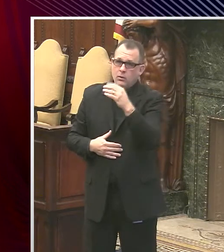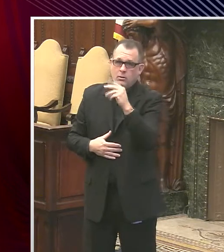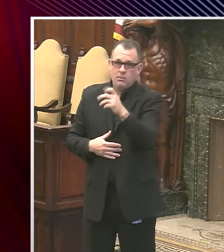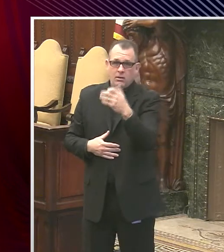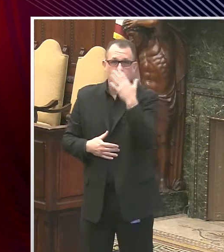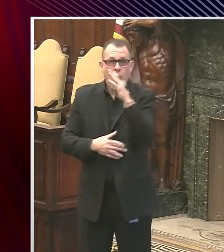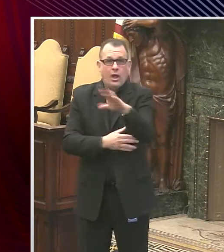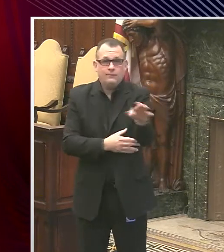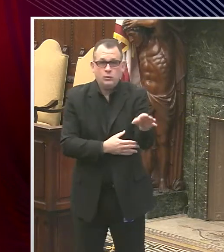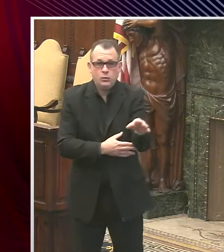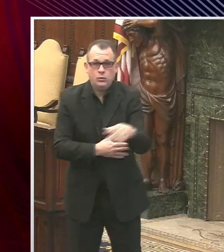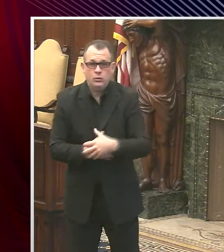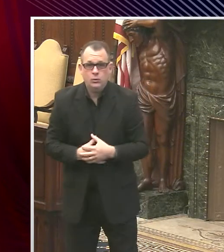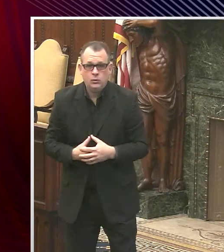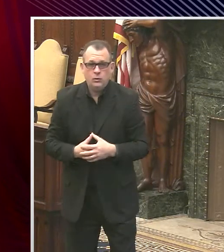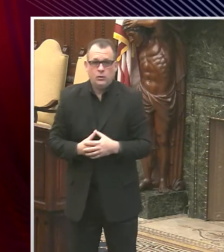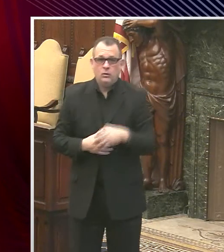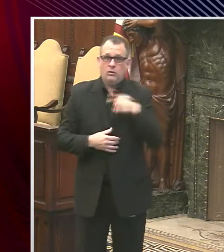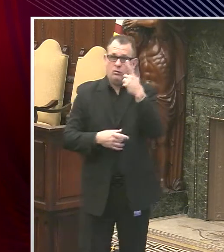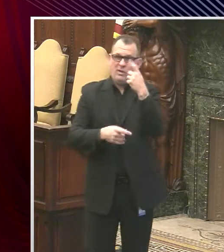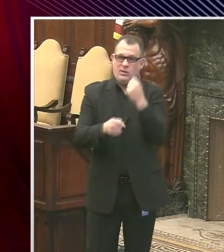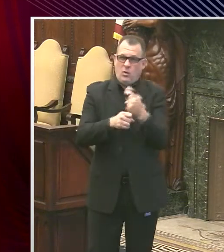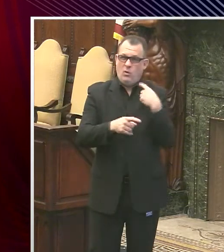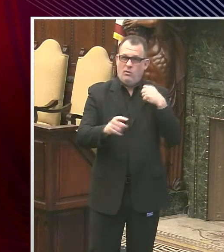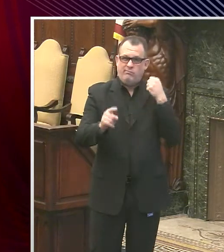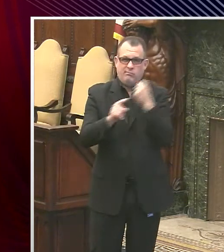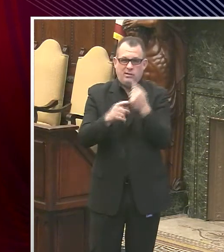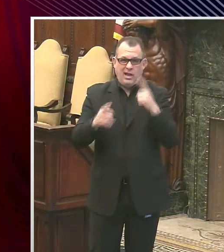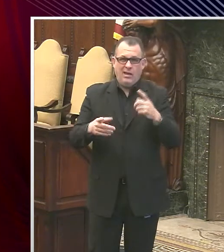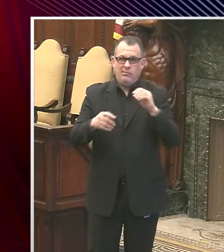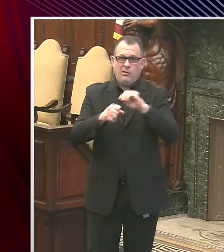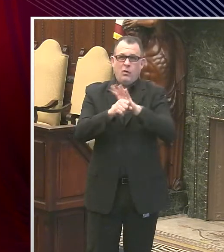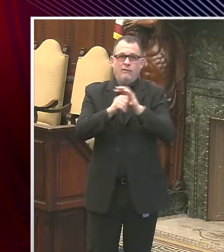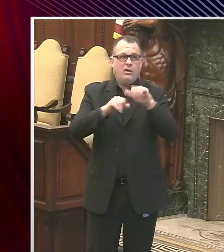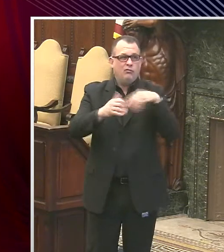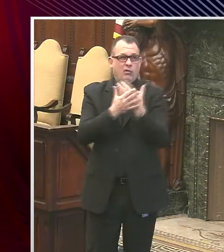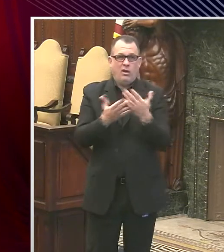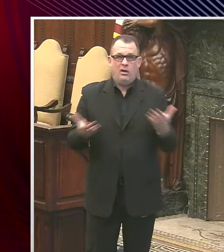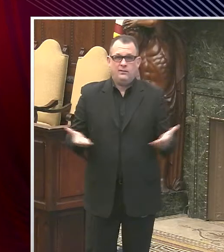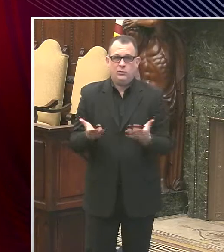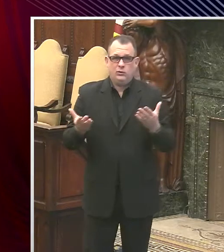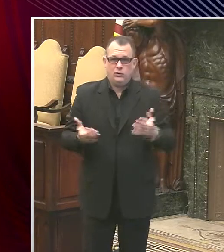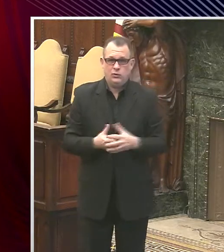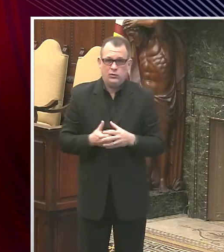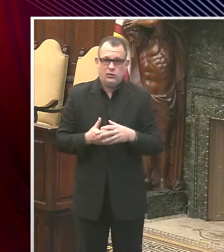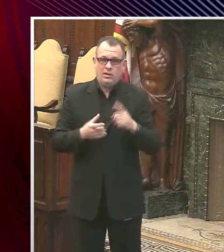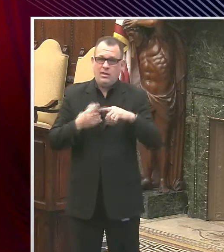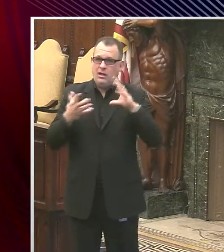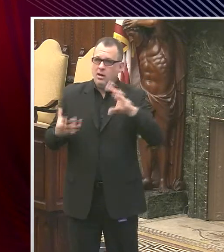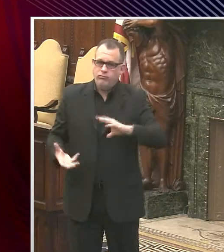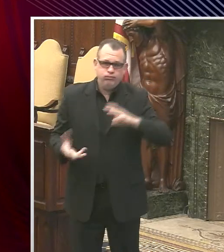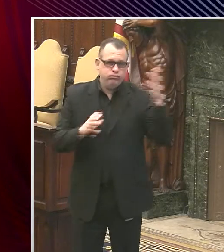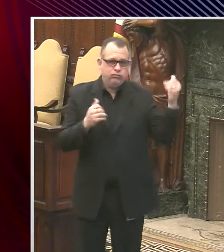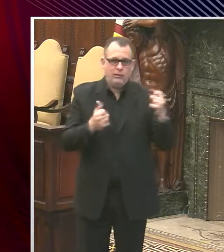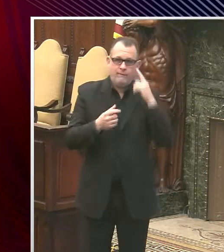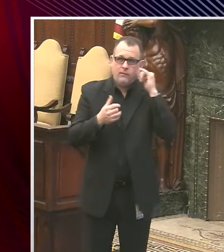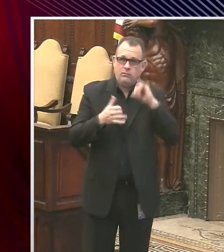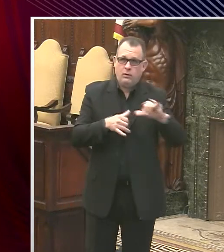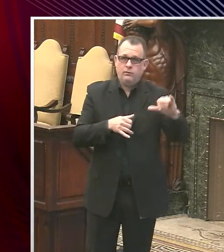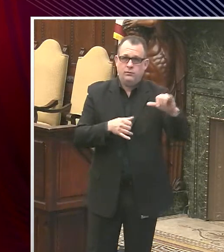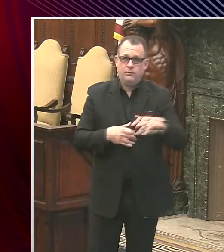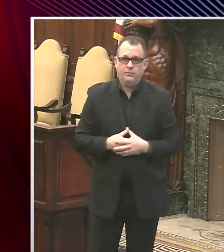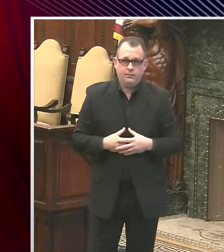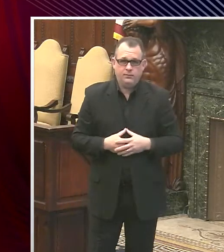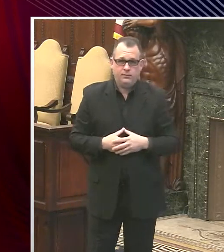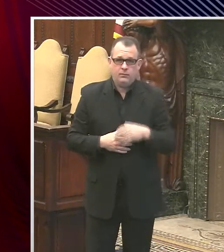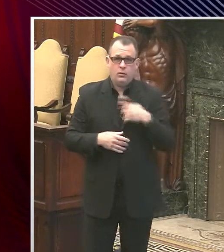afternoon, everyone. 1 year ago, COVID-19 arrived in Philadelphia, and our lives were changed forever. A year ago